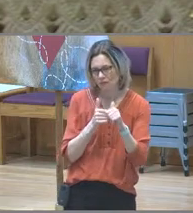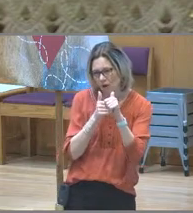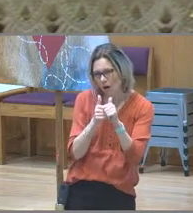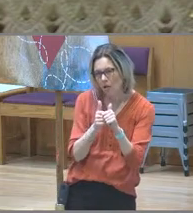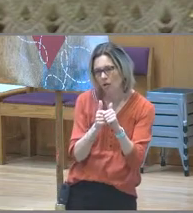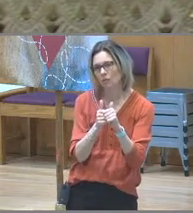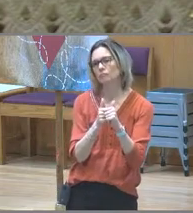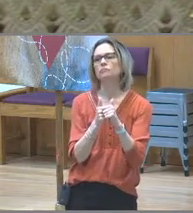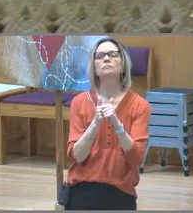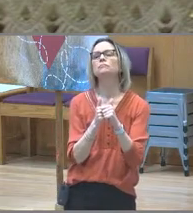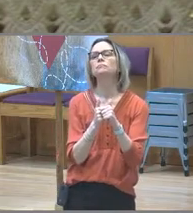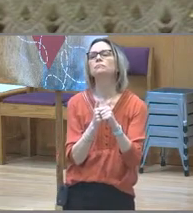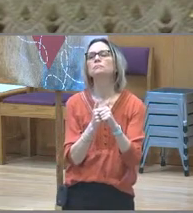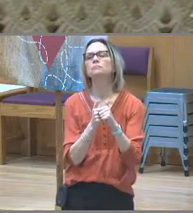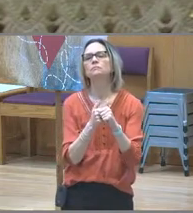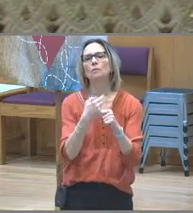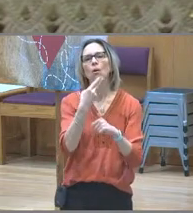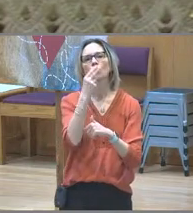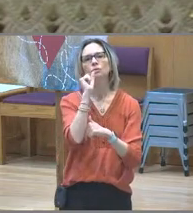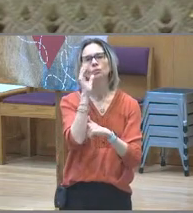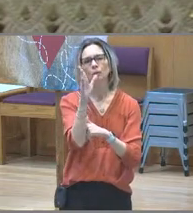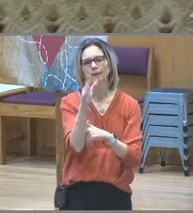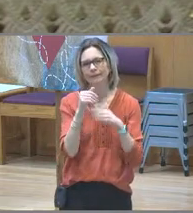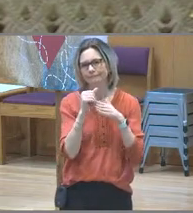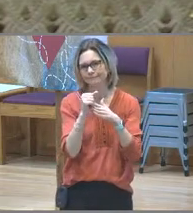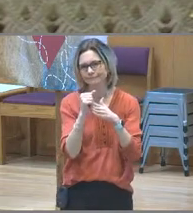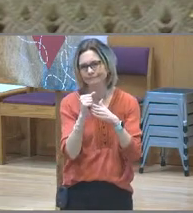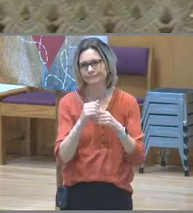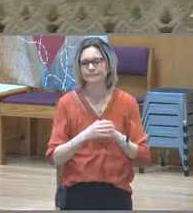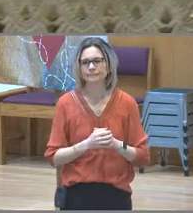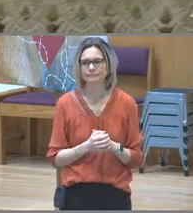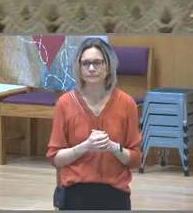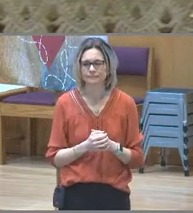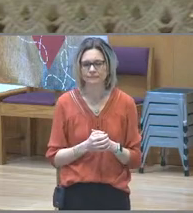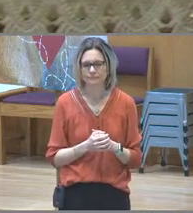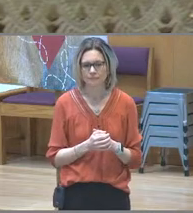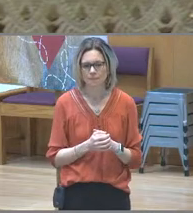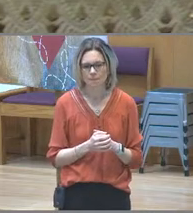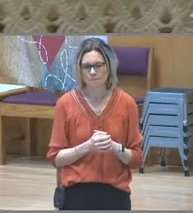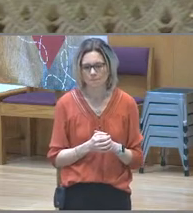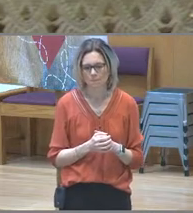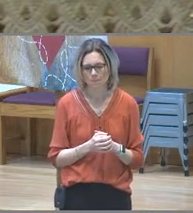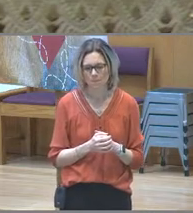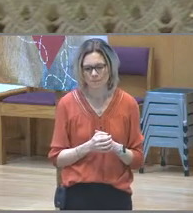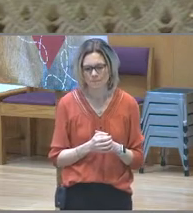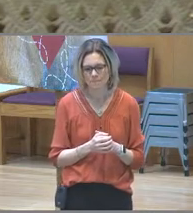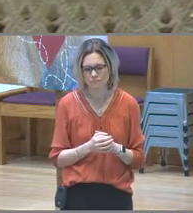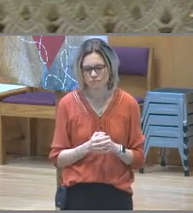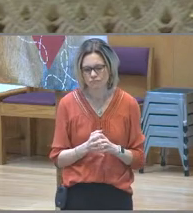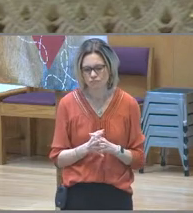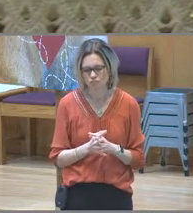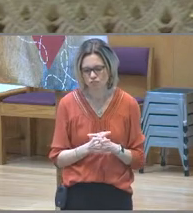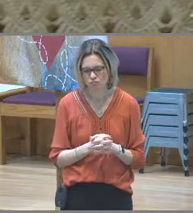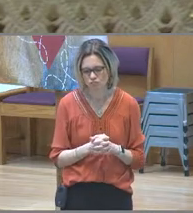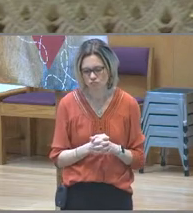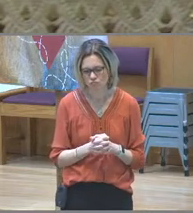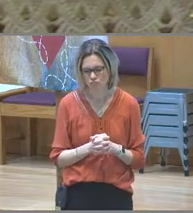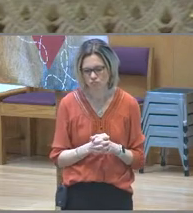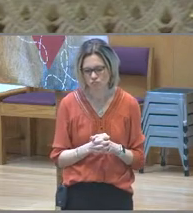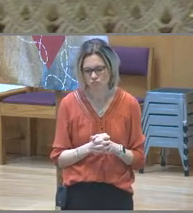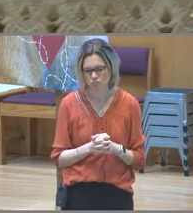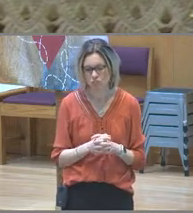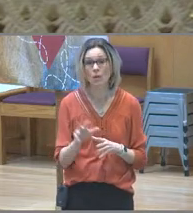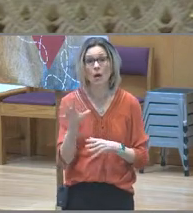hosts who will be guiding you through the service. Also, I would like to tell you that since this is a